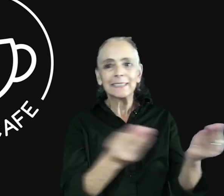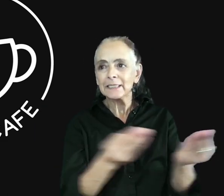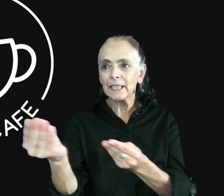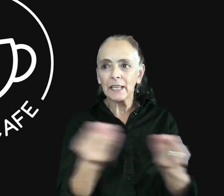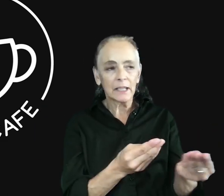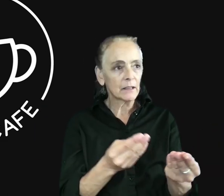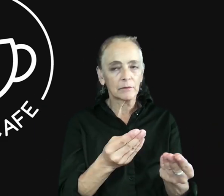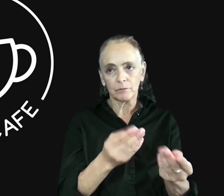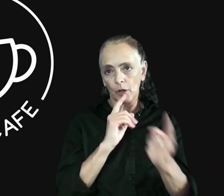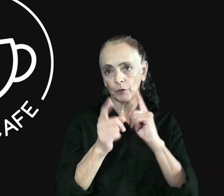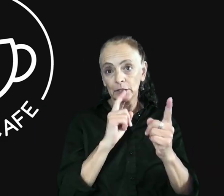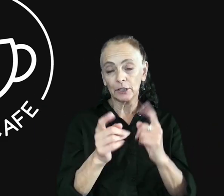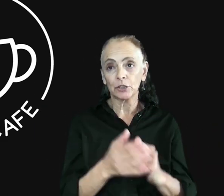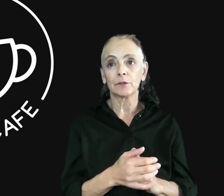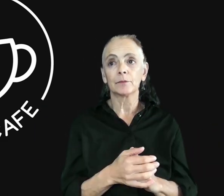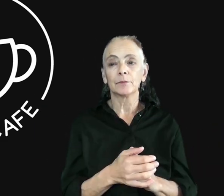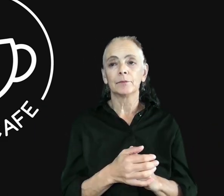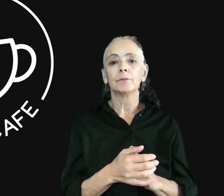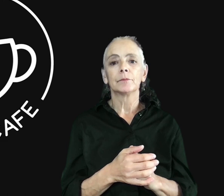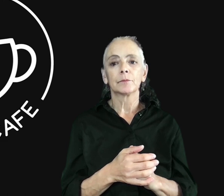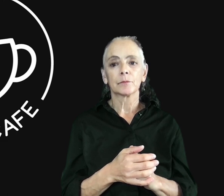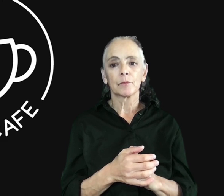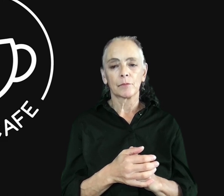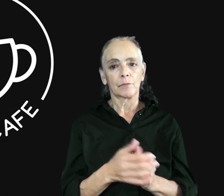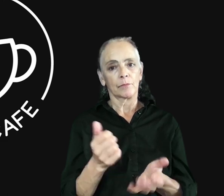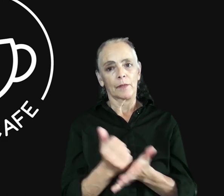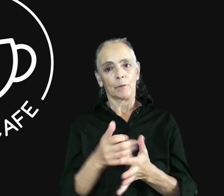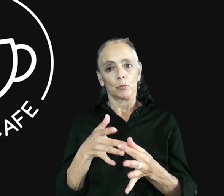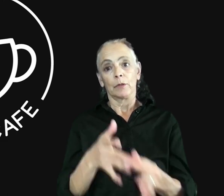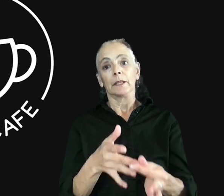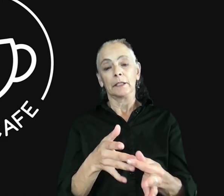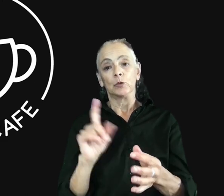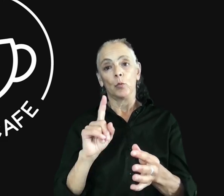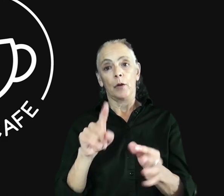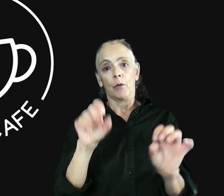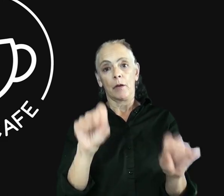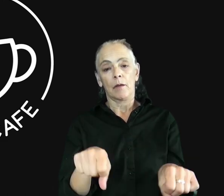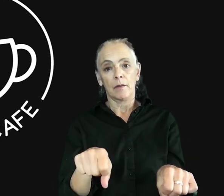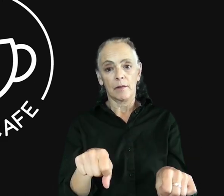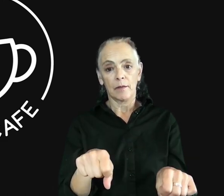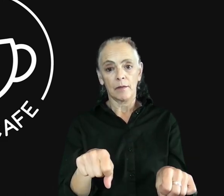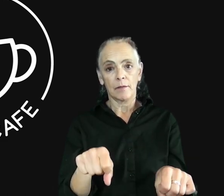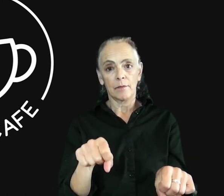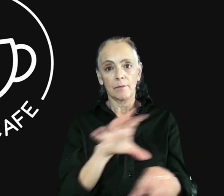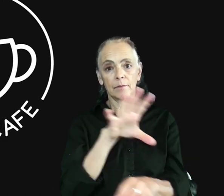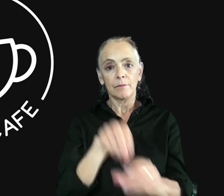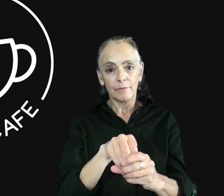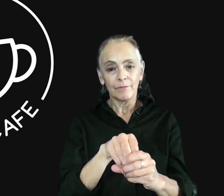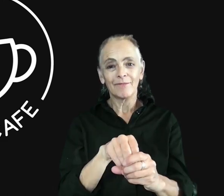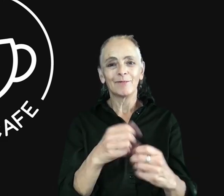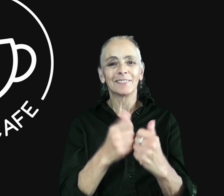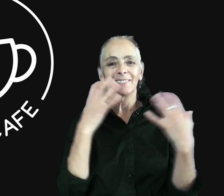conversation and how that can really help to lead you to the point where you're able to be a part of that decision making